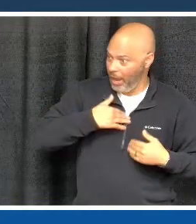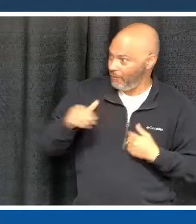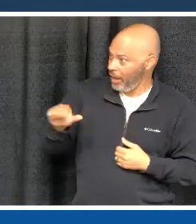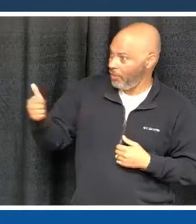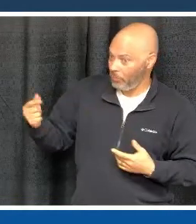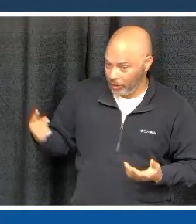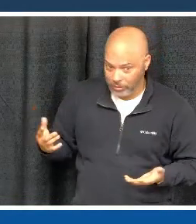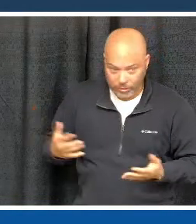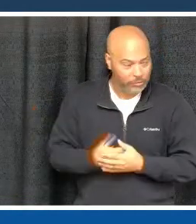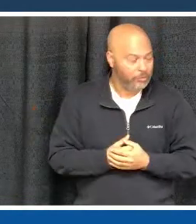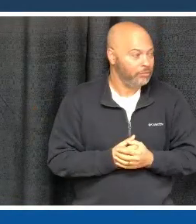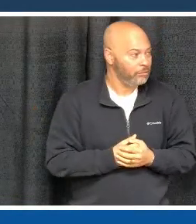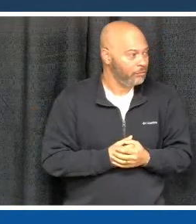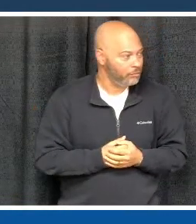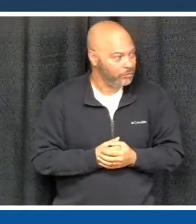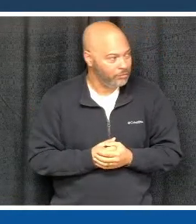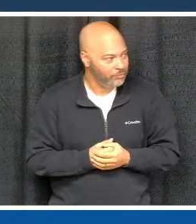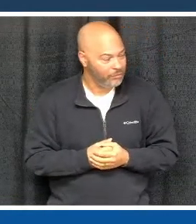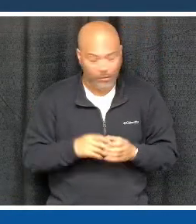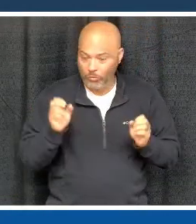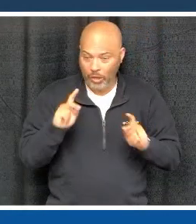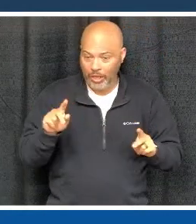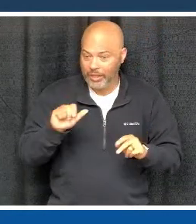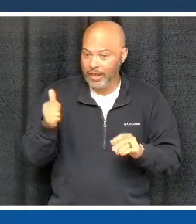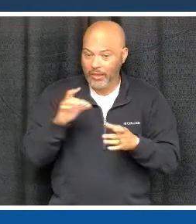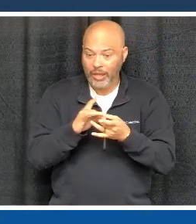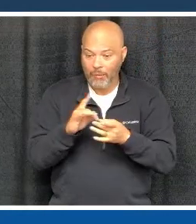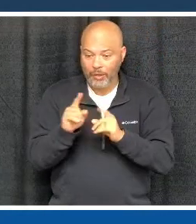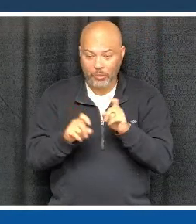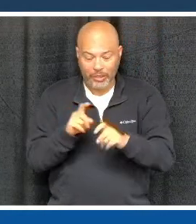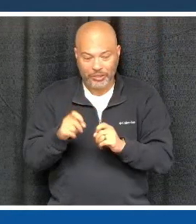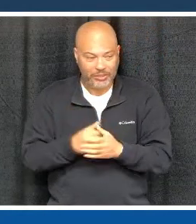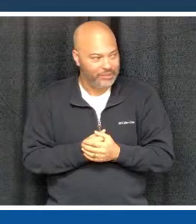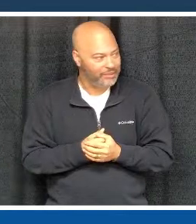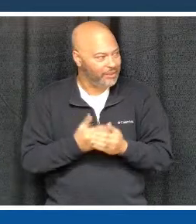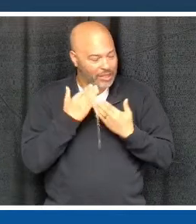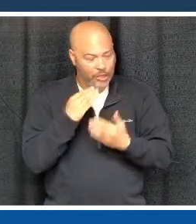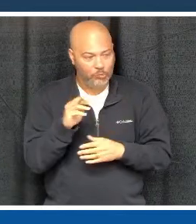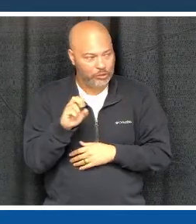ready? All right, any other comment or question? Thank you, Ms. Matta.